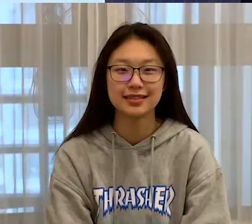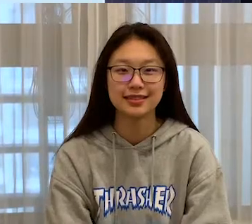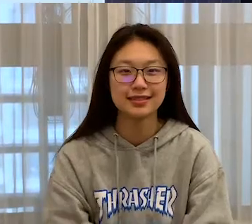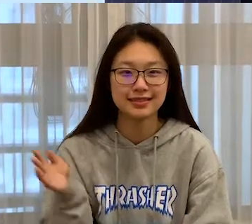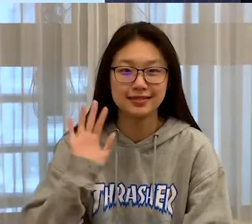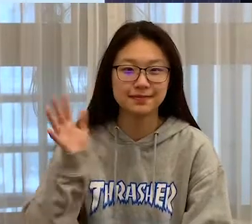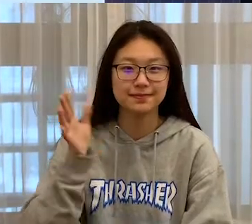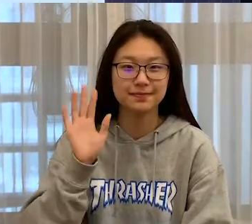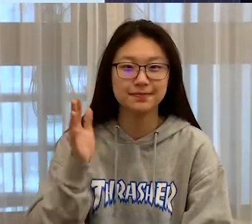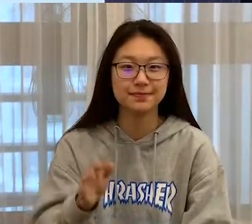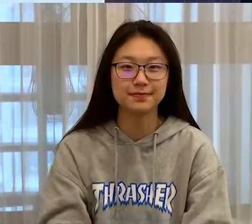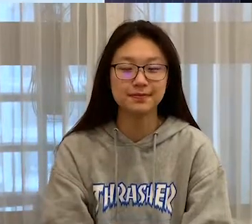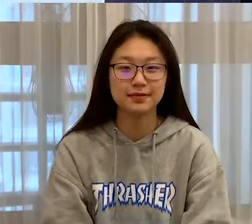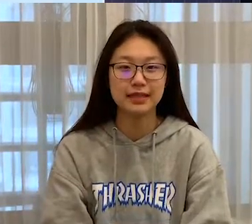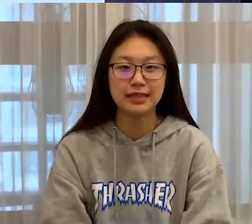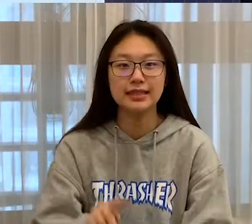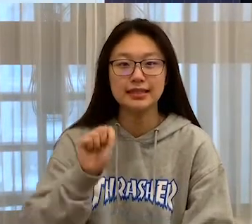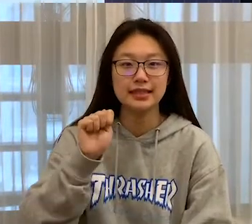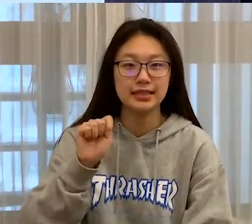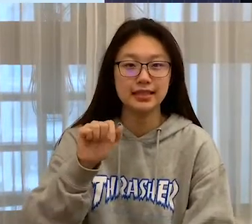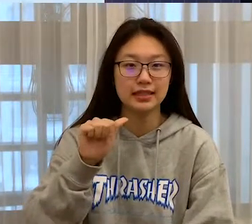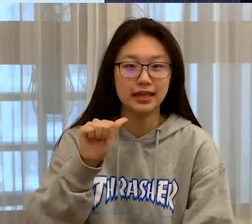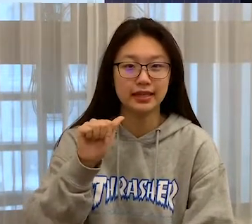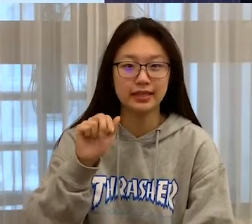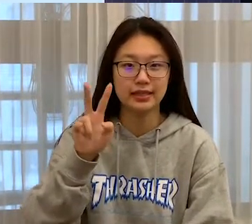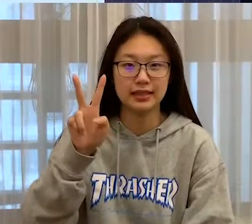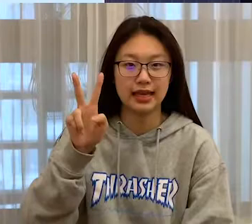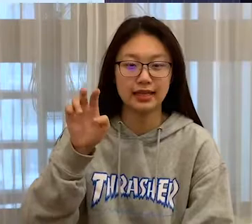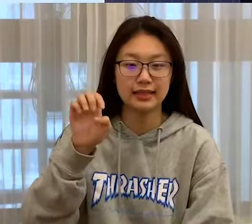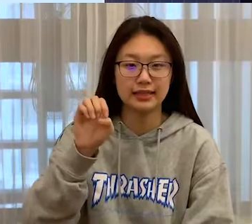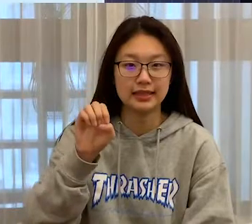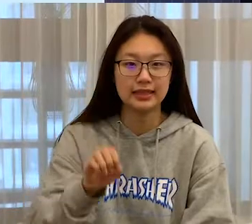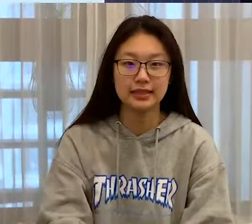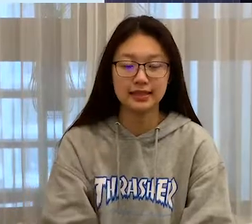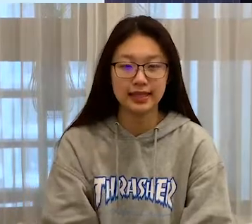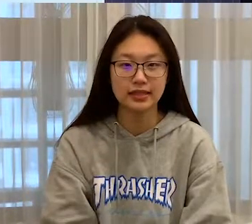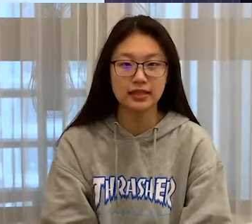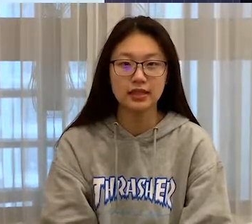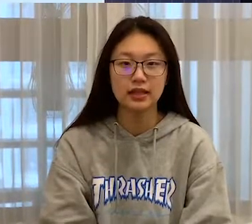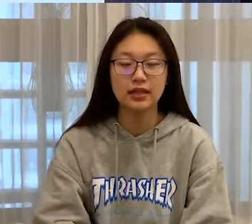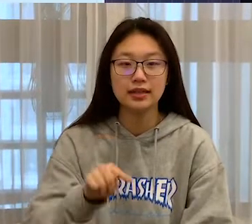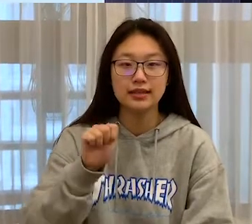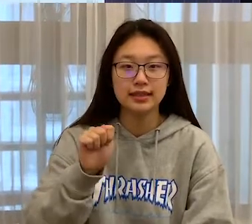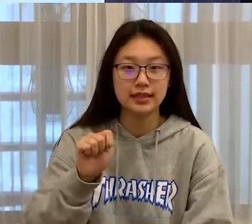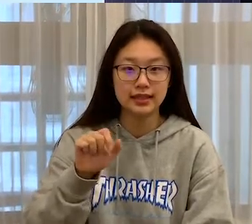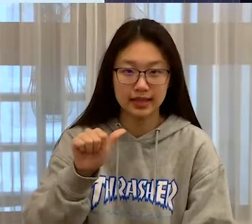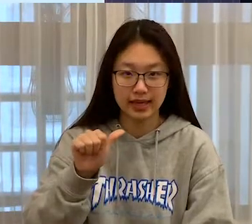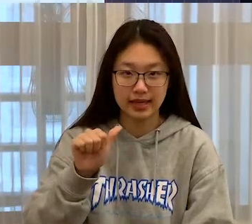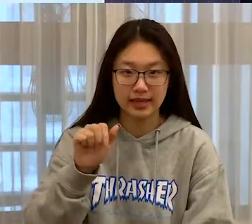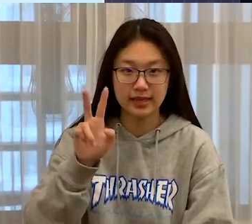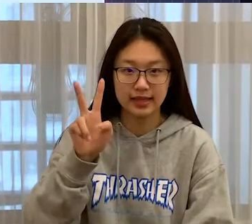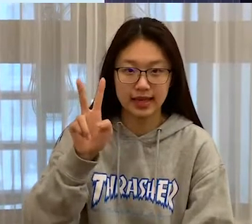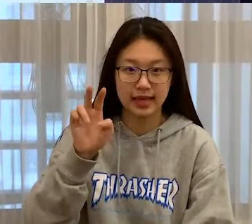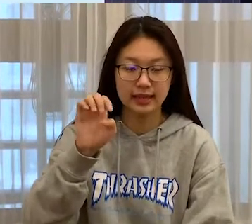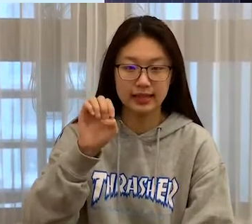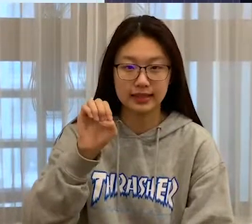character is pronounced as na, na, and it means to hold or to take away, for